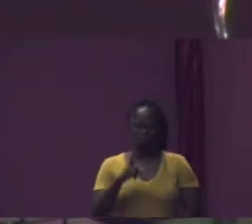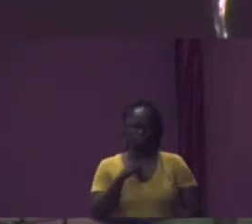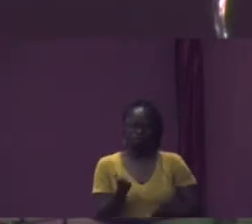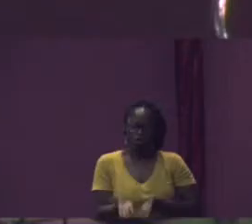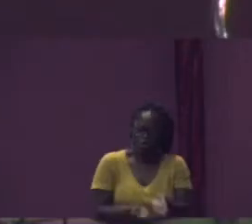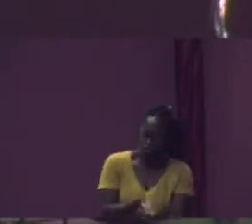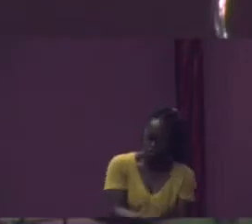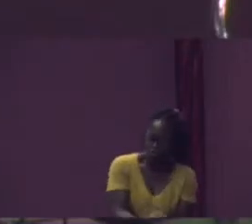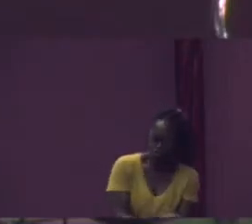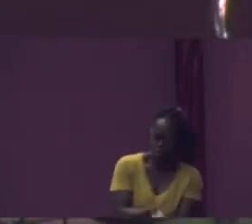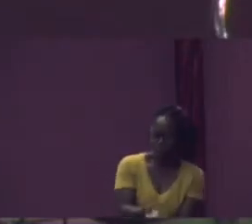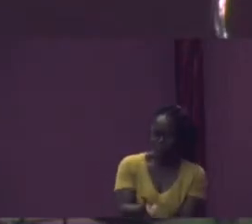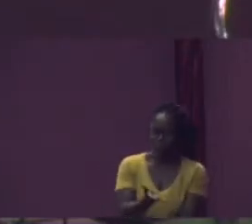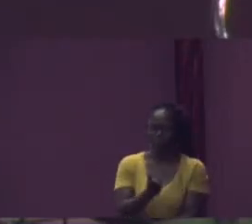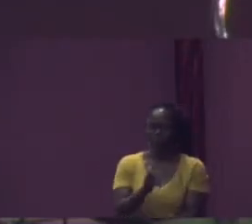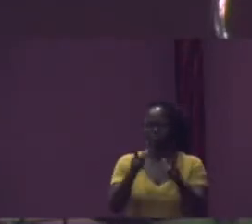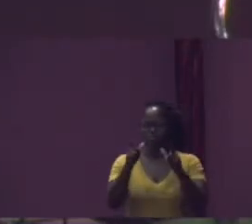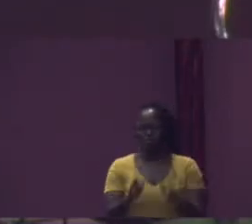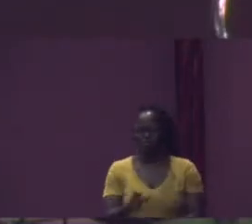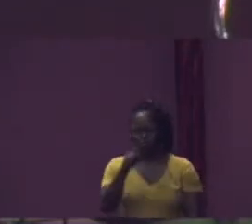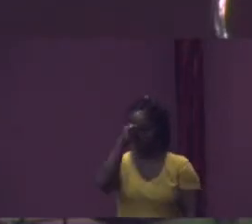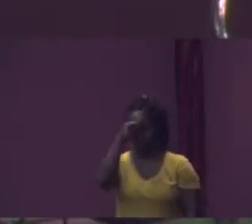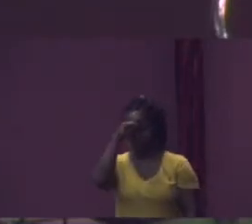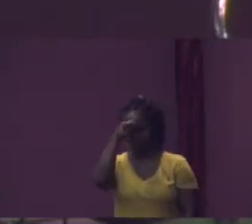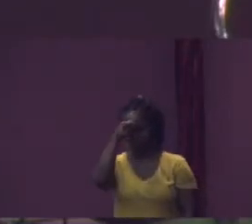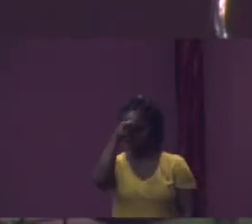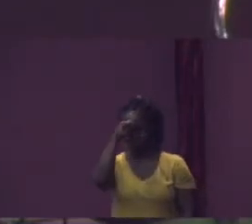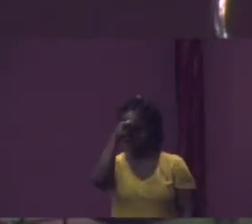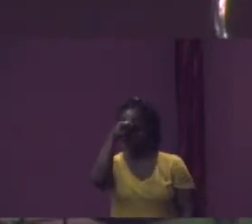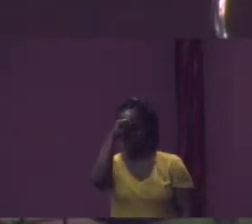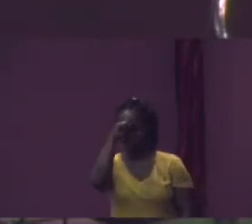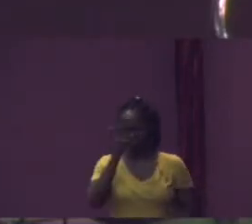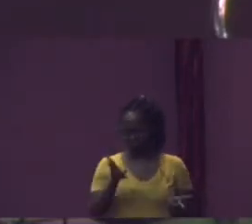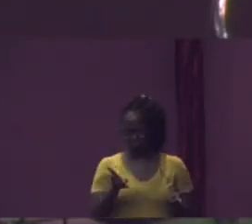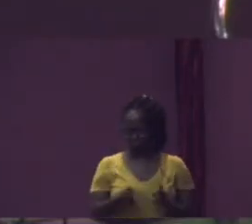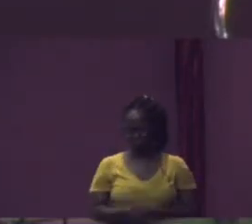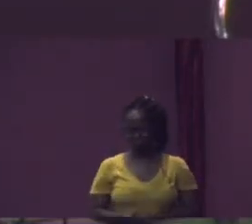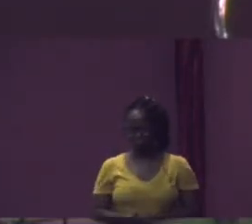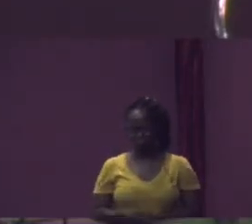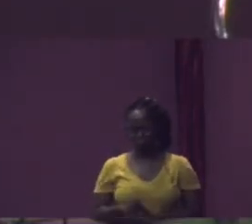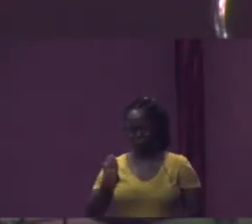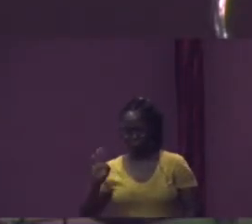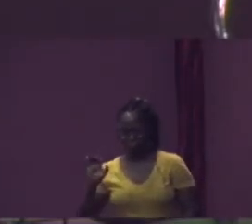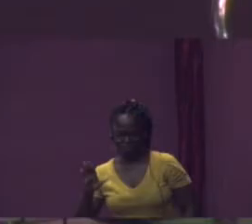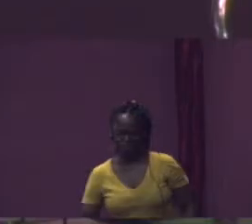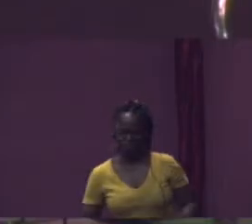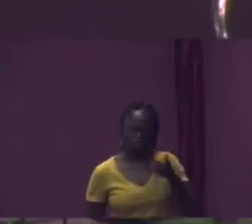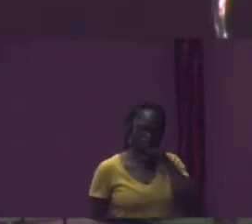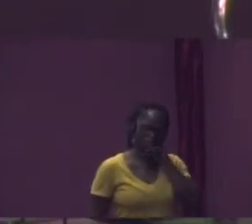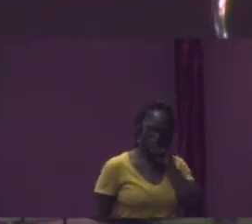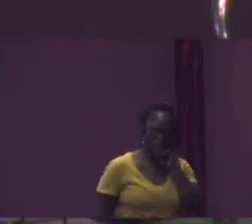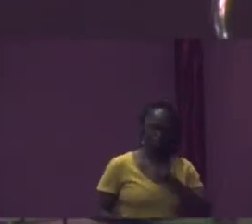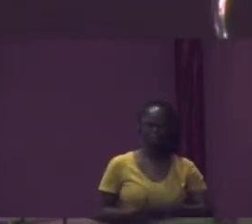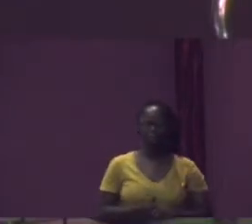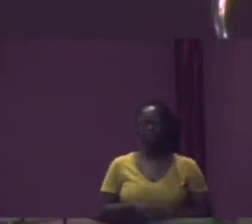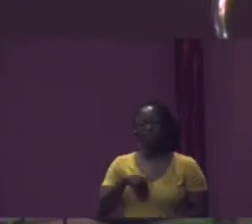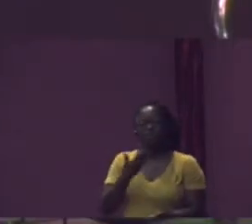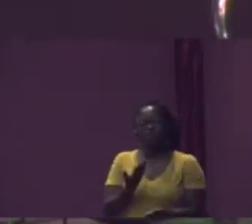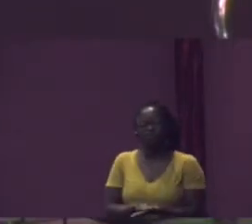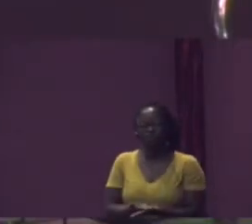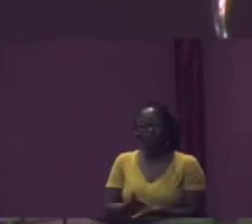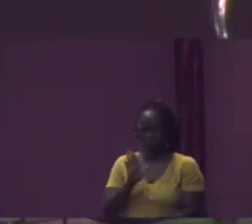routine standards of practice after the 80s on the islands. Birthing in this final stage of the 20th century was not